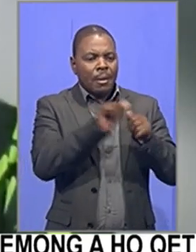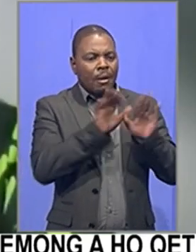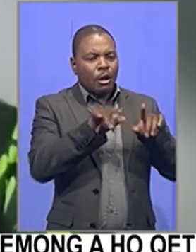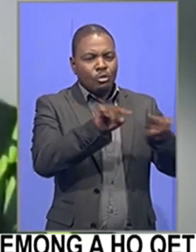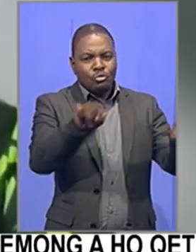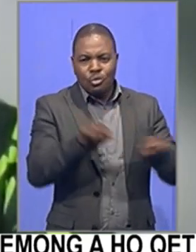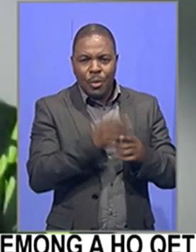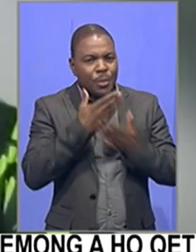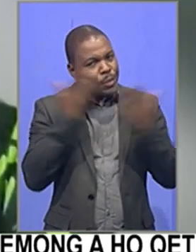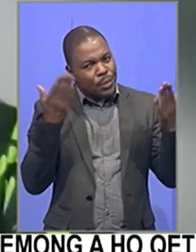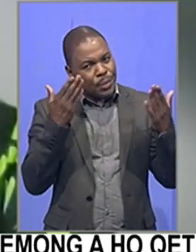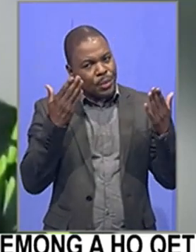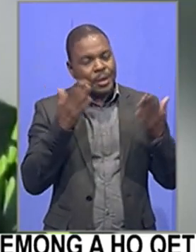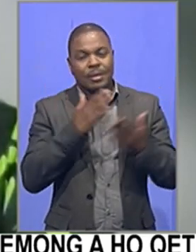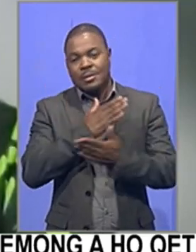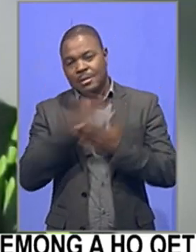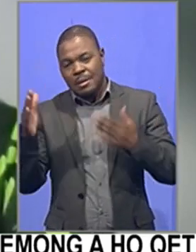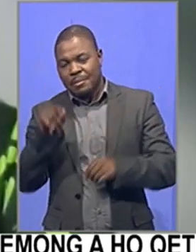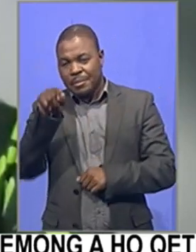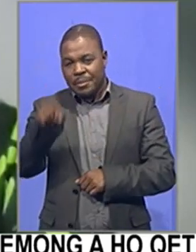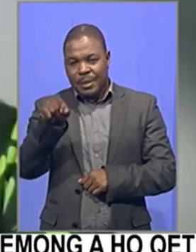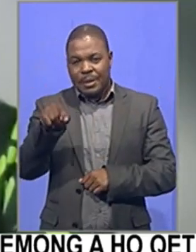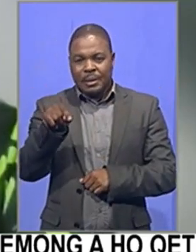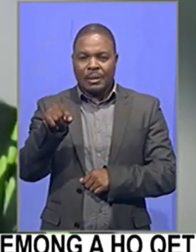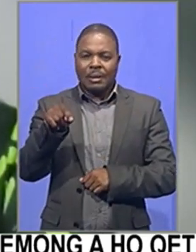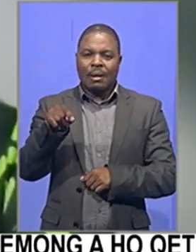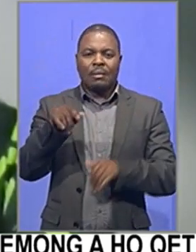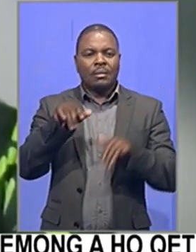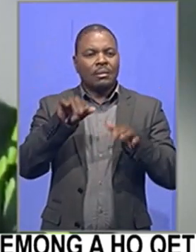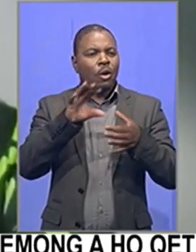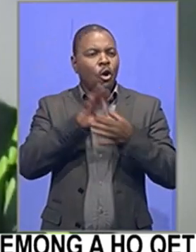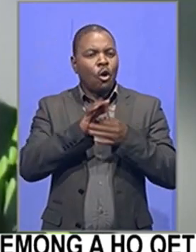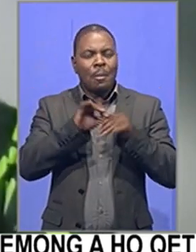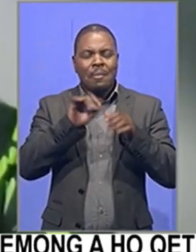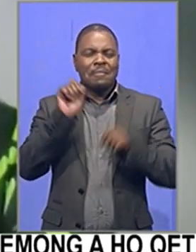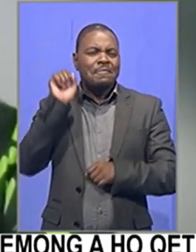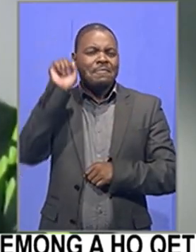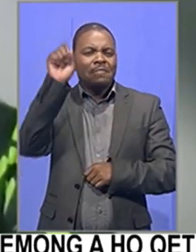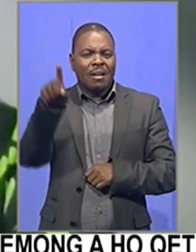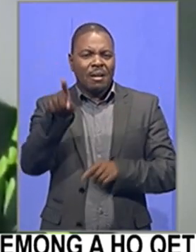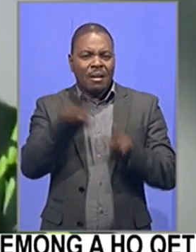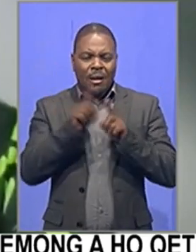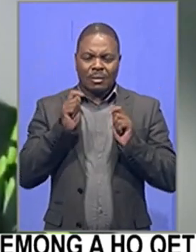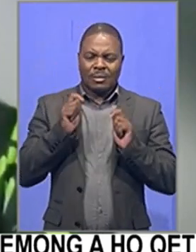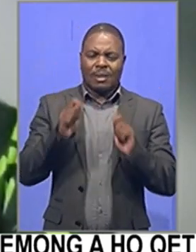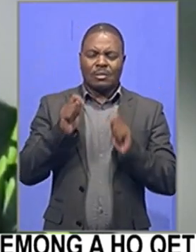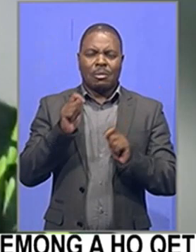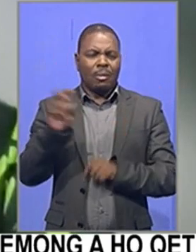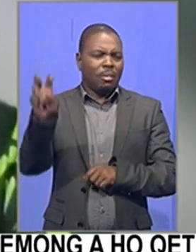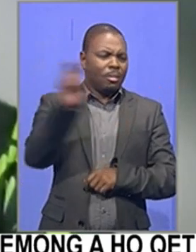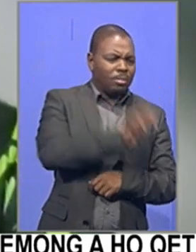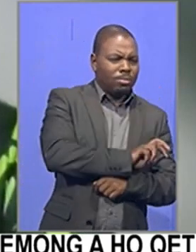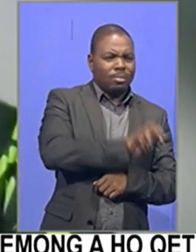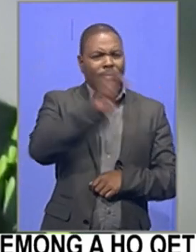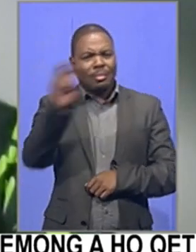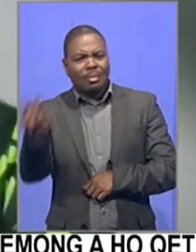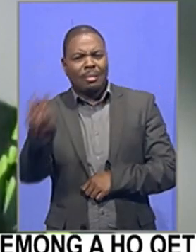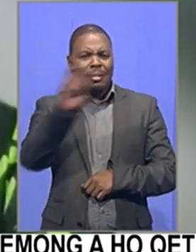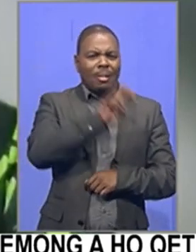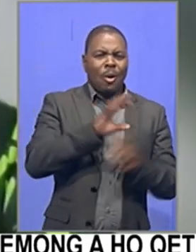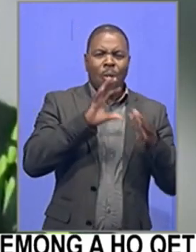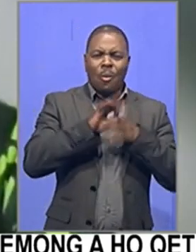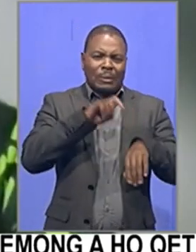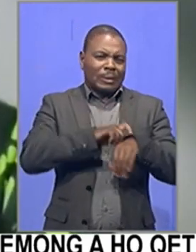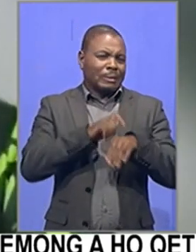babangwe babori mbibi ba badula hule bata maya kadi mokali transport o batu nzuri baie mahayeka